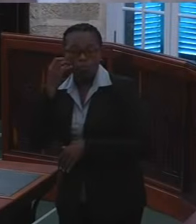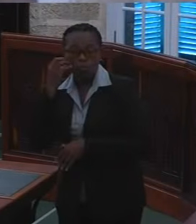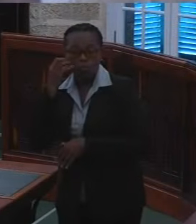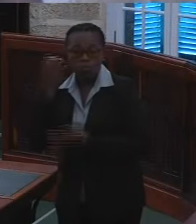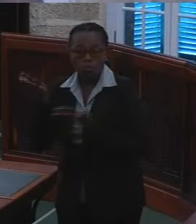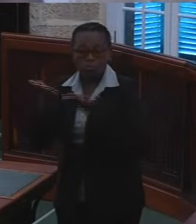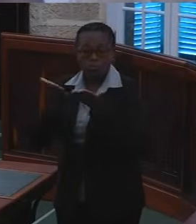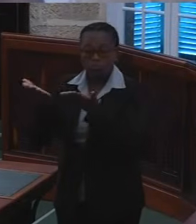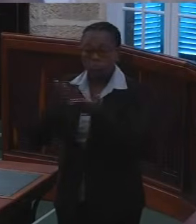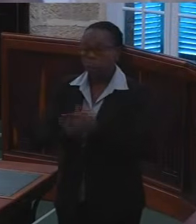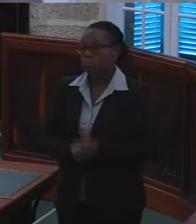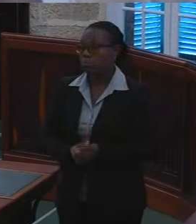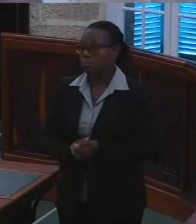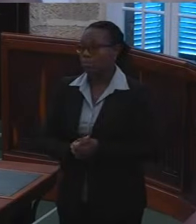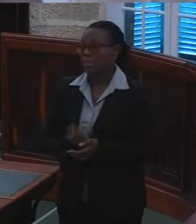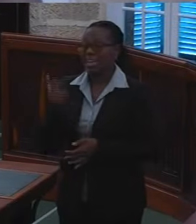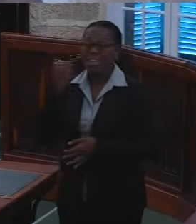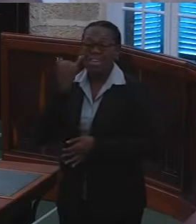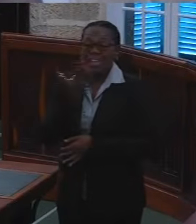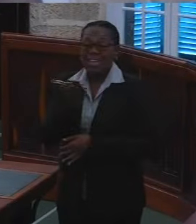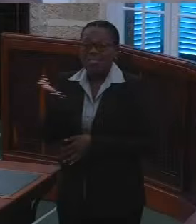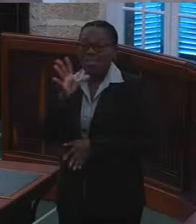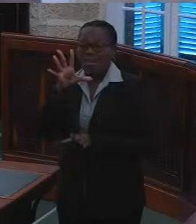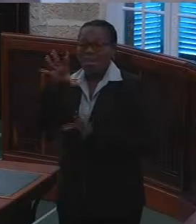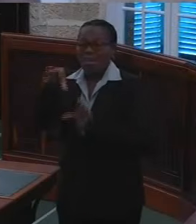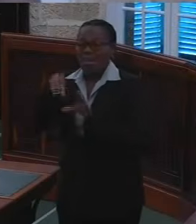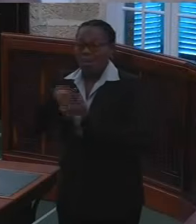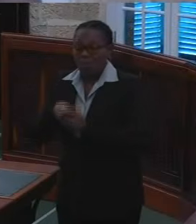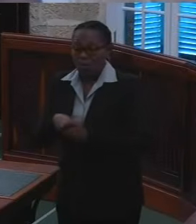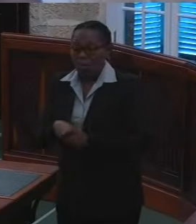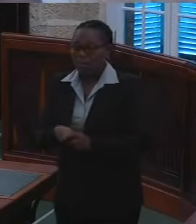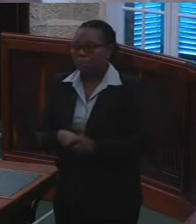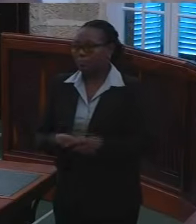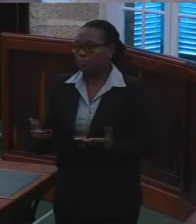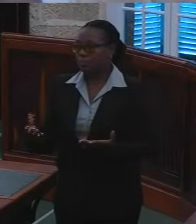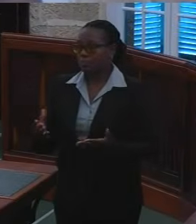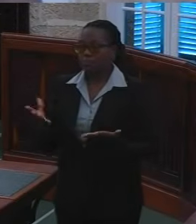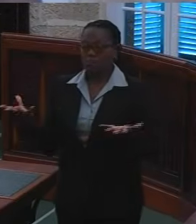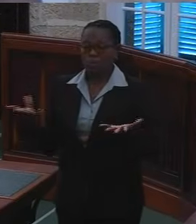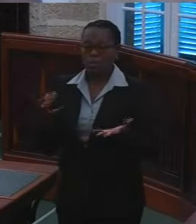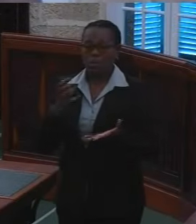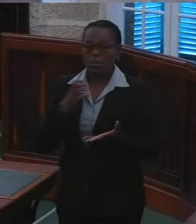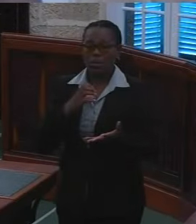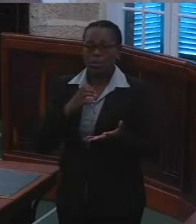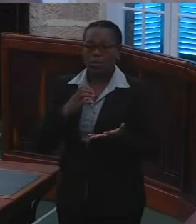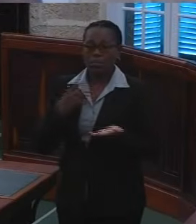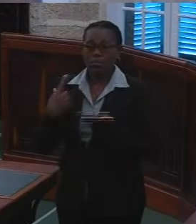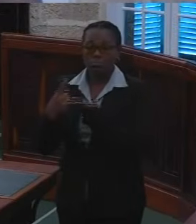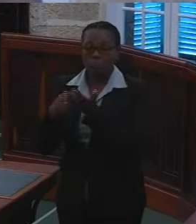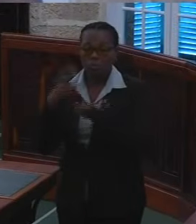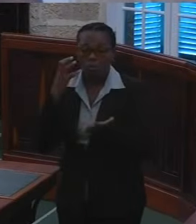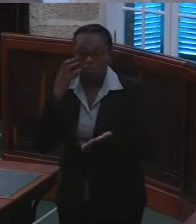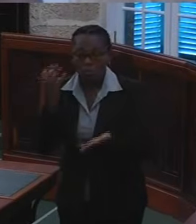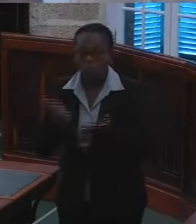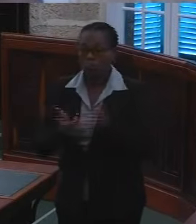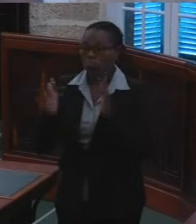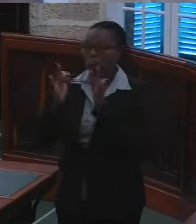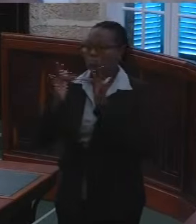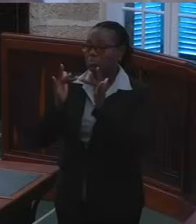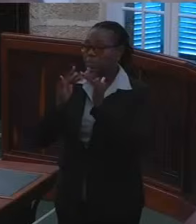are part of the whole telecommunications conversation, they go and they see something was